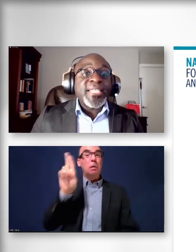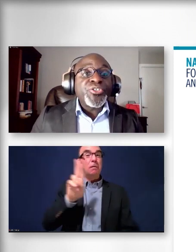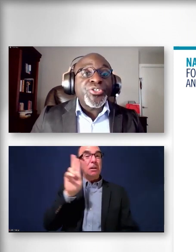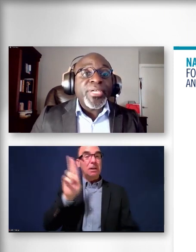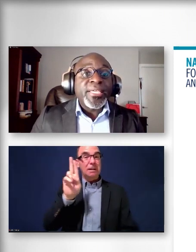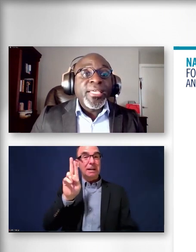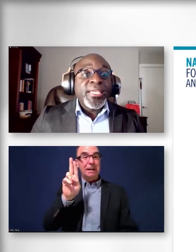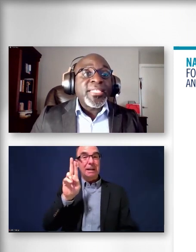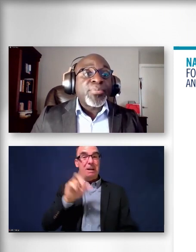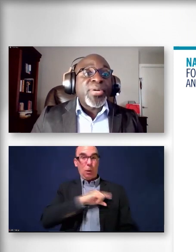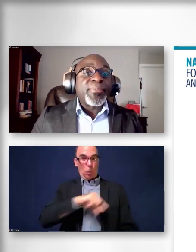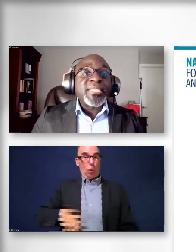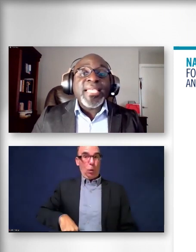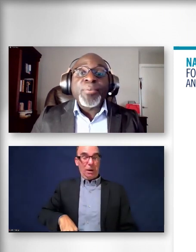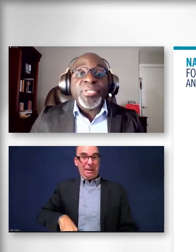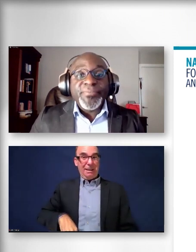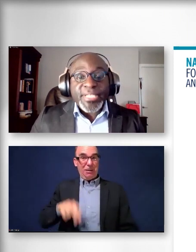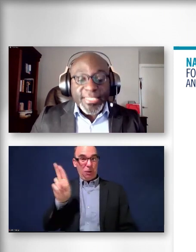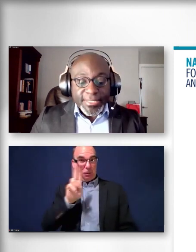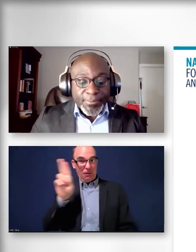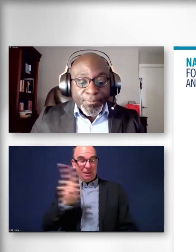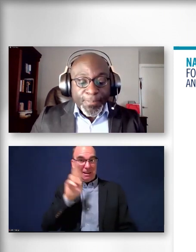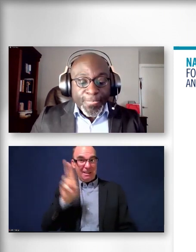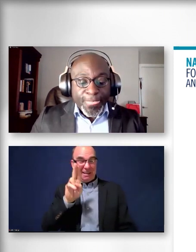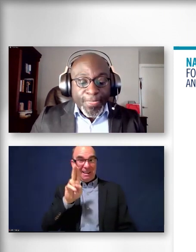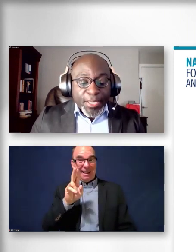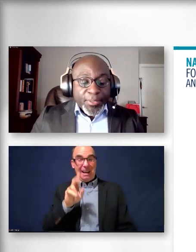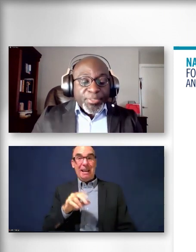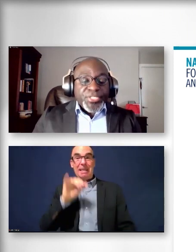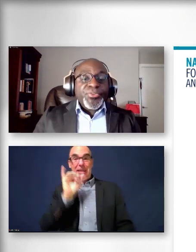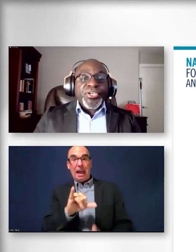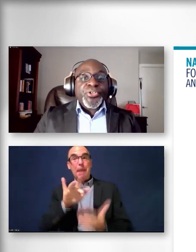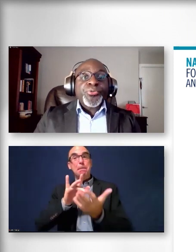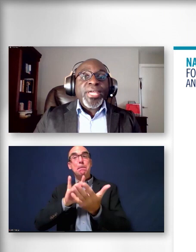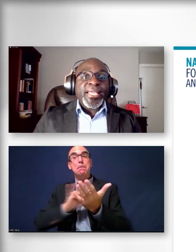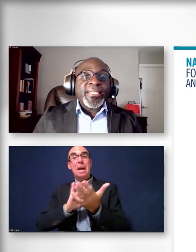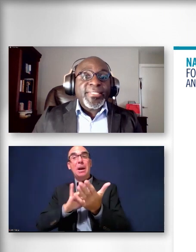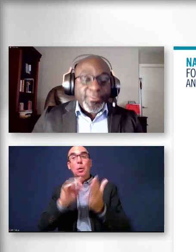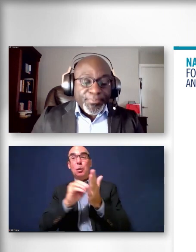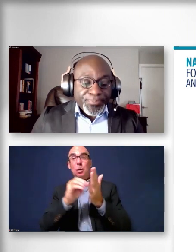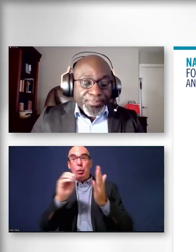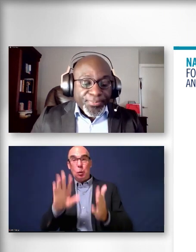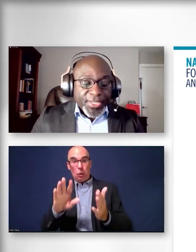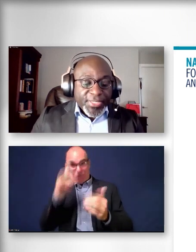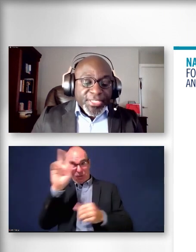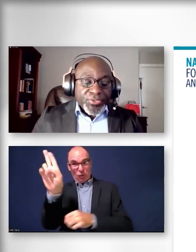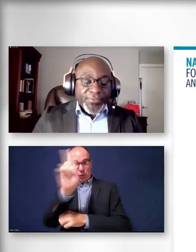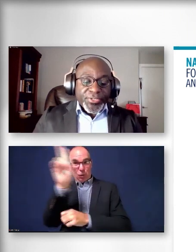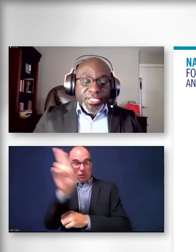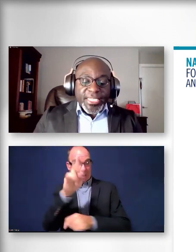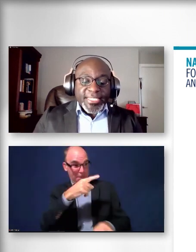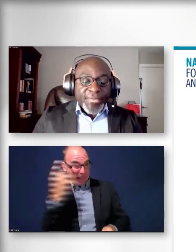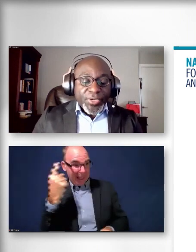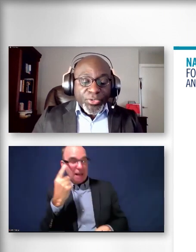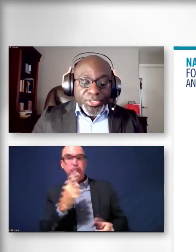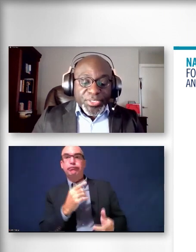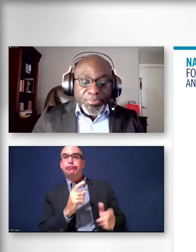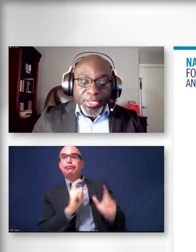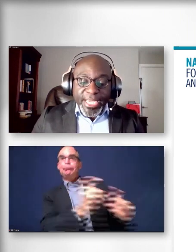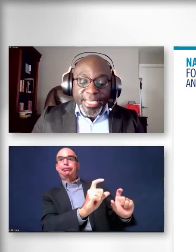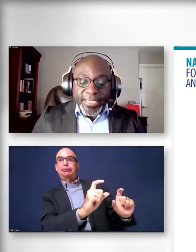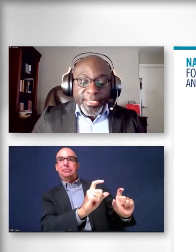20th century is a prime example of this. But to their credit, these universities have